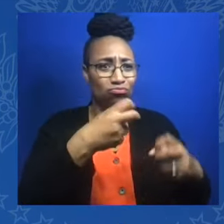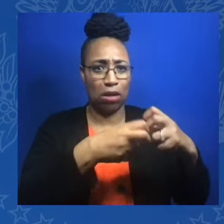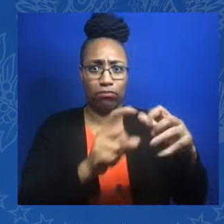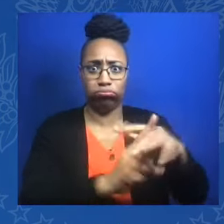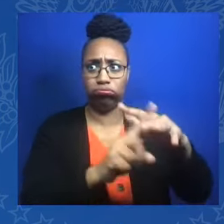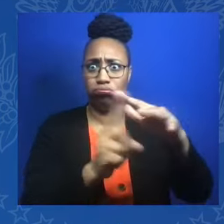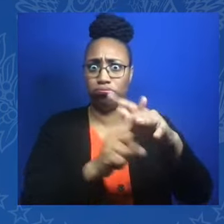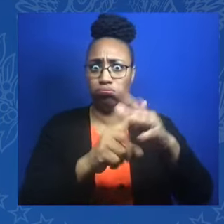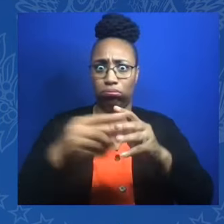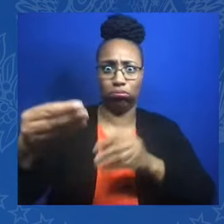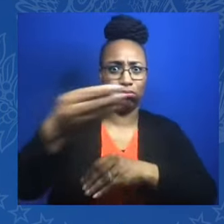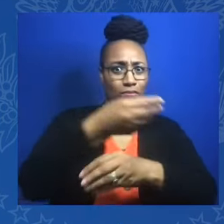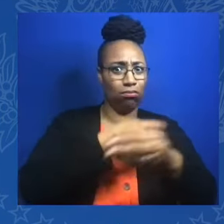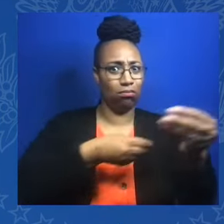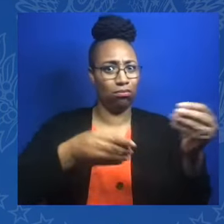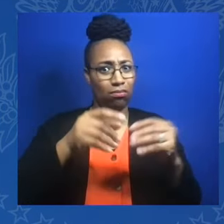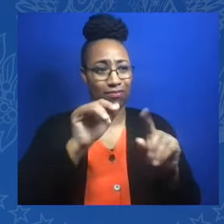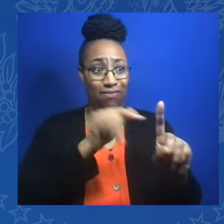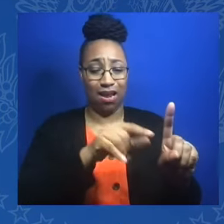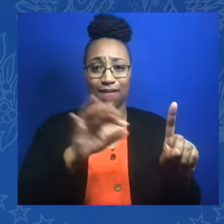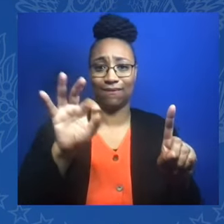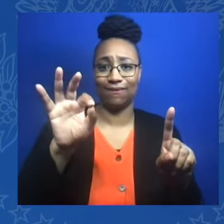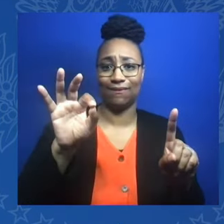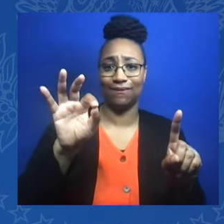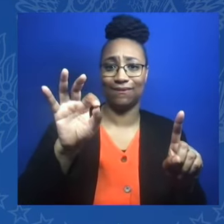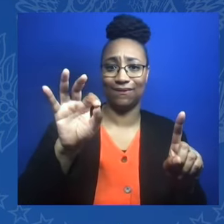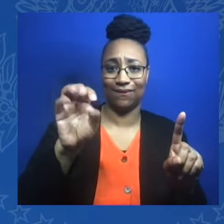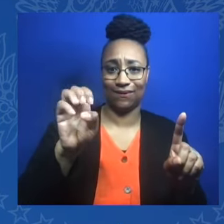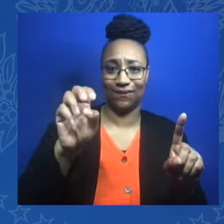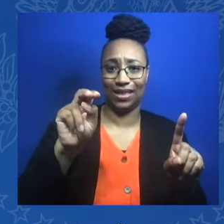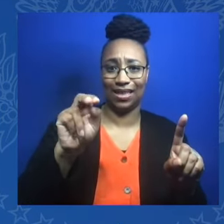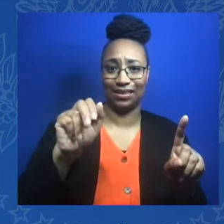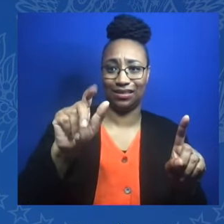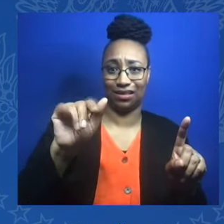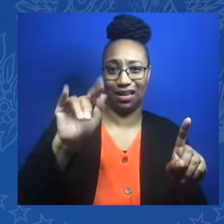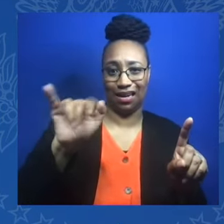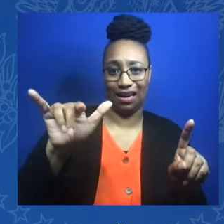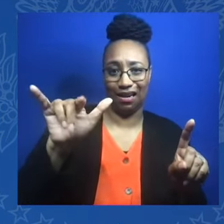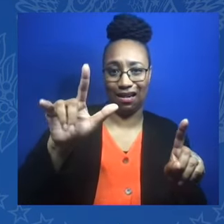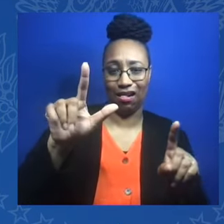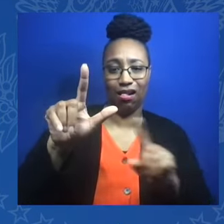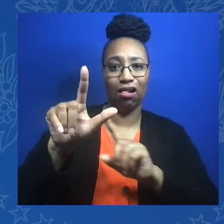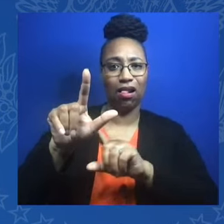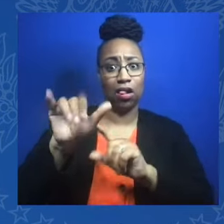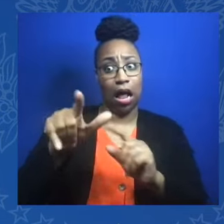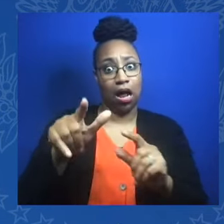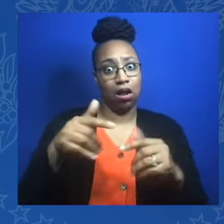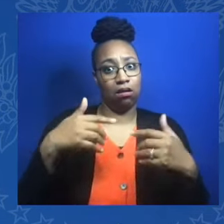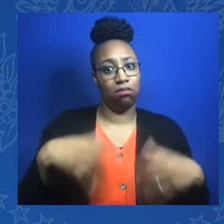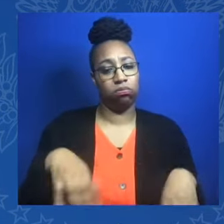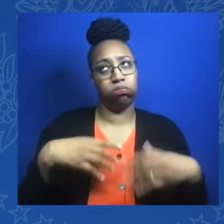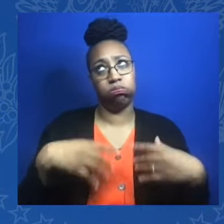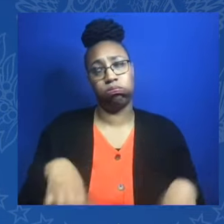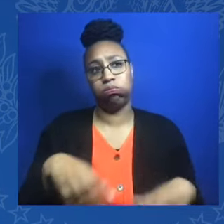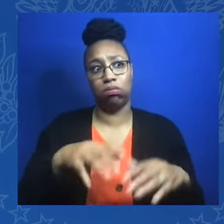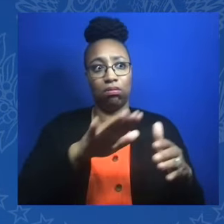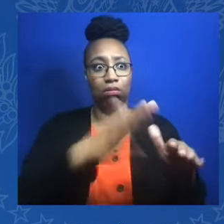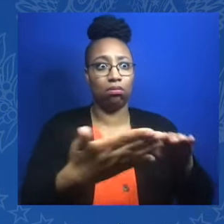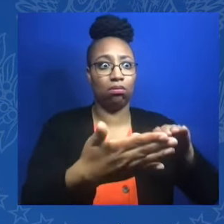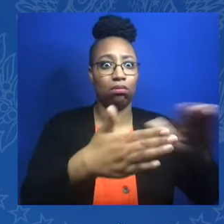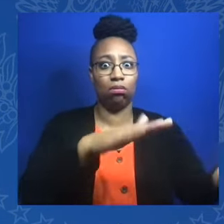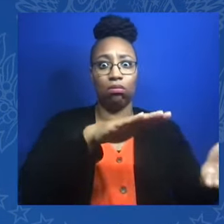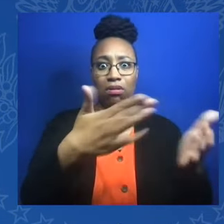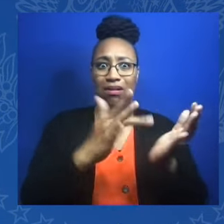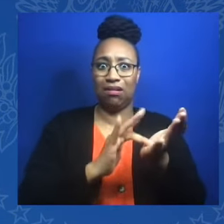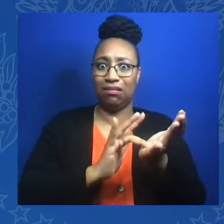Almost everyone knows someone who has been affected by this, lost a child or lost a friend. Canada and the United States